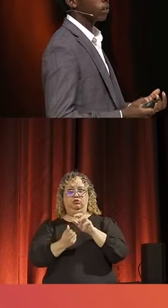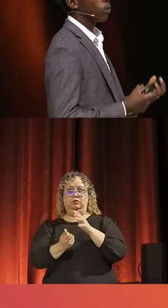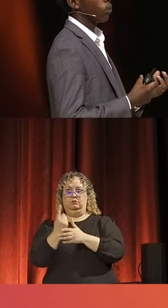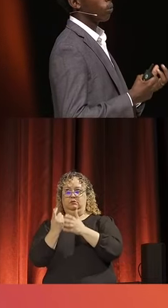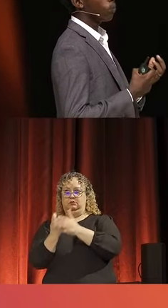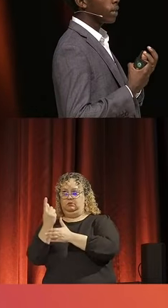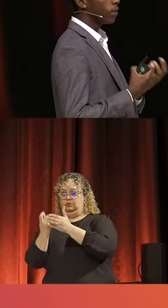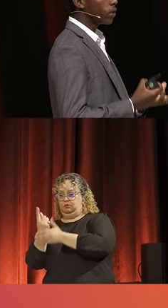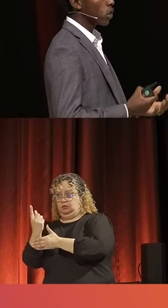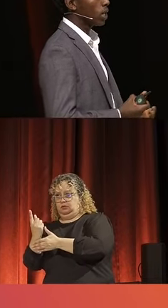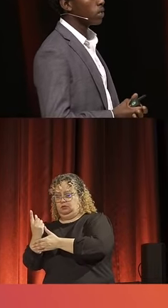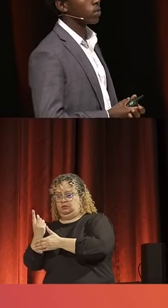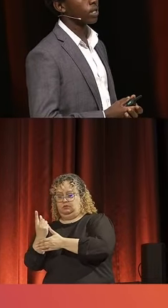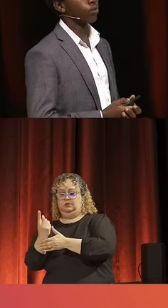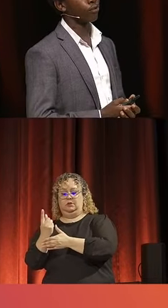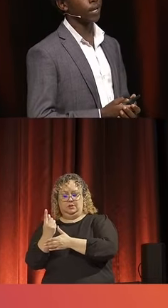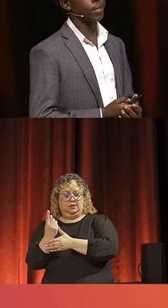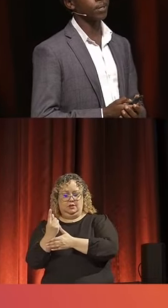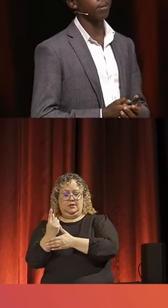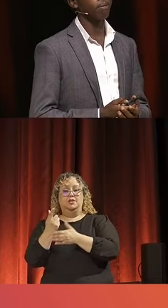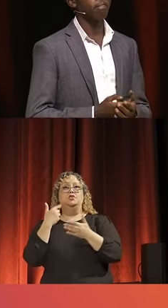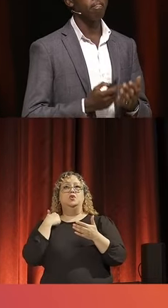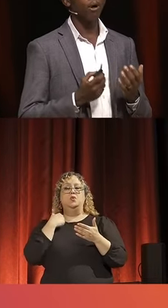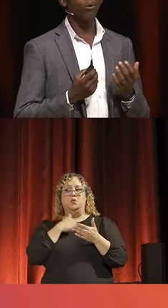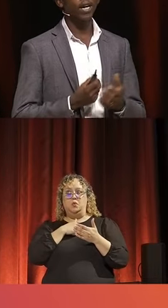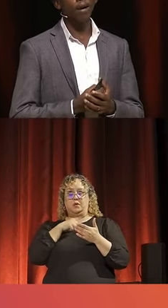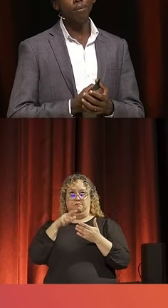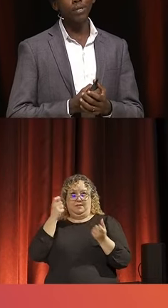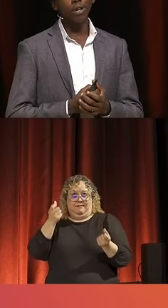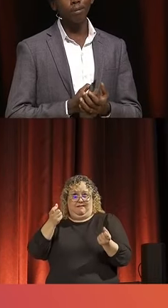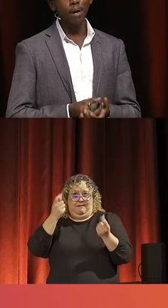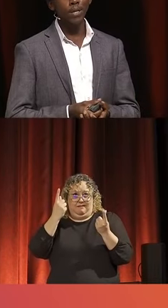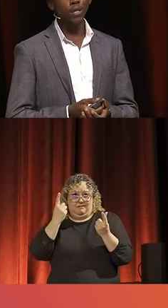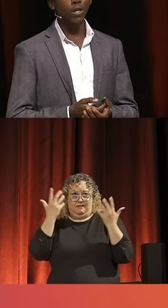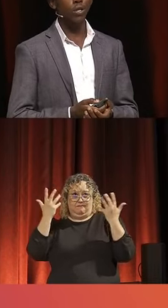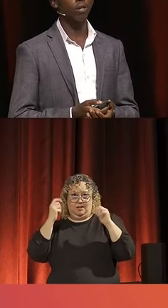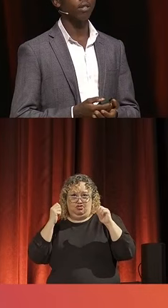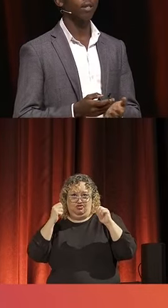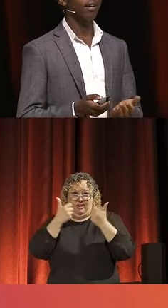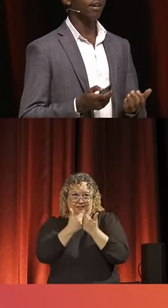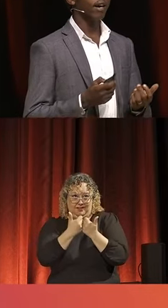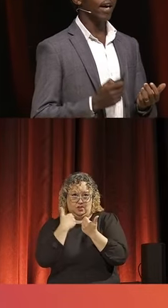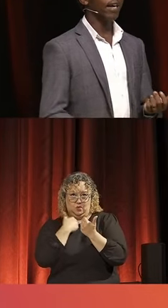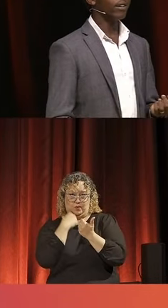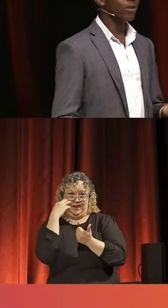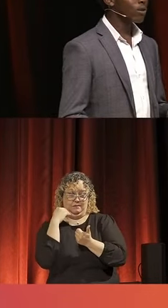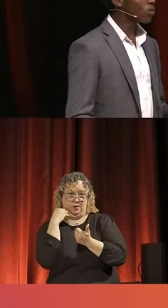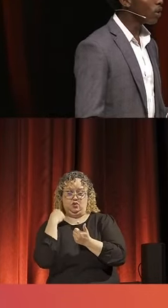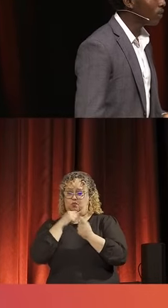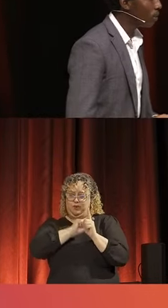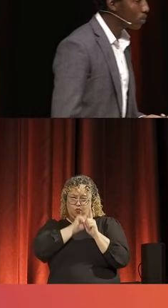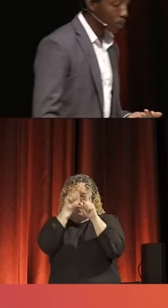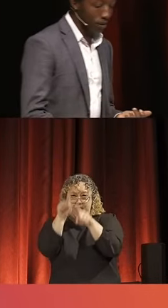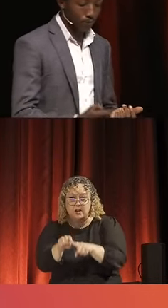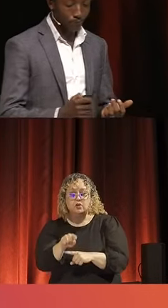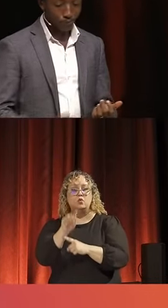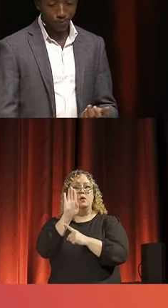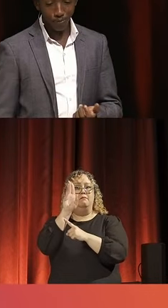understanding the challenges that were faced, we camped at the bus station and